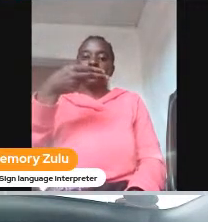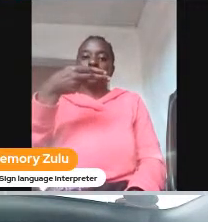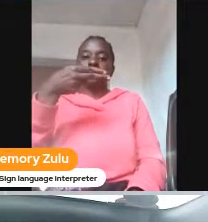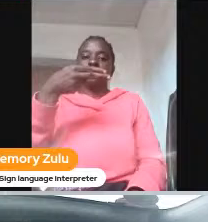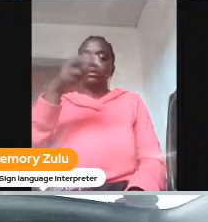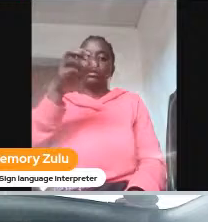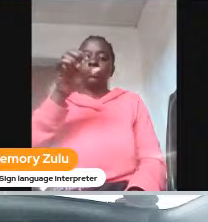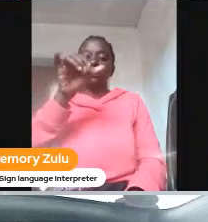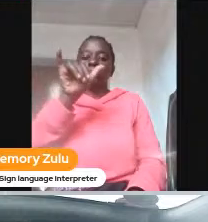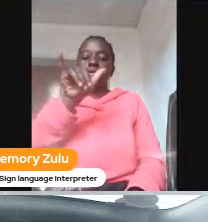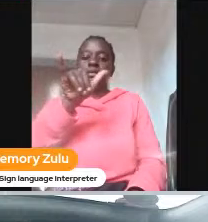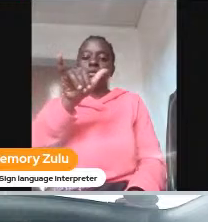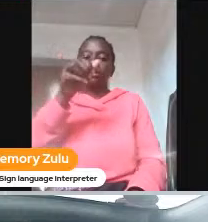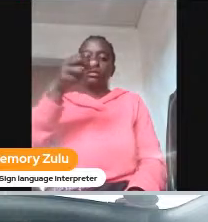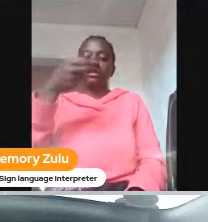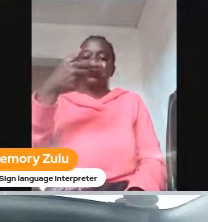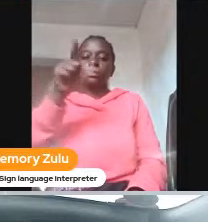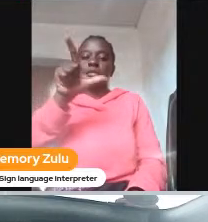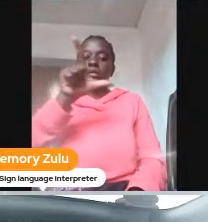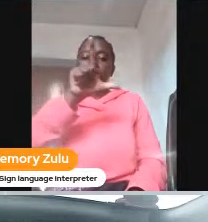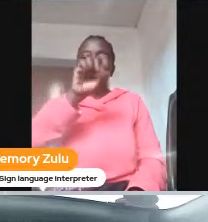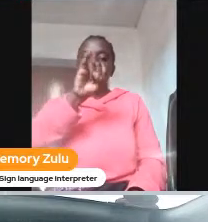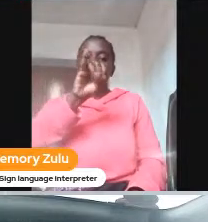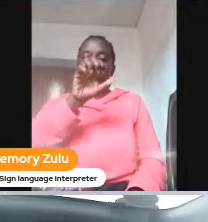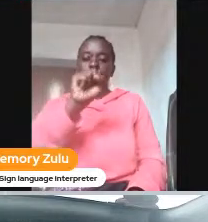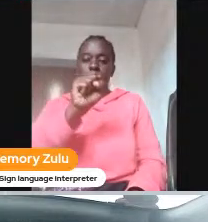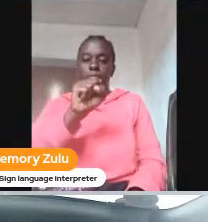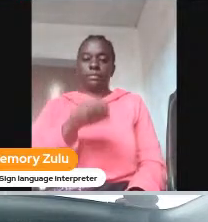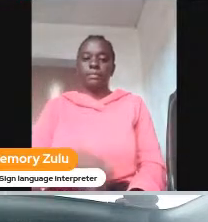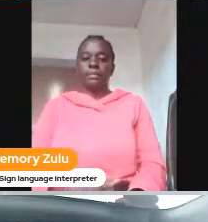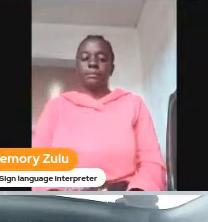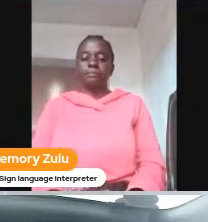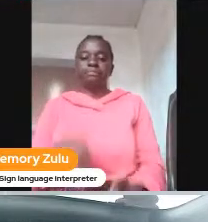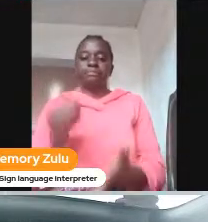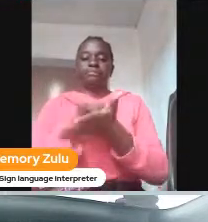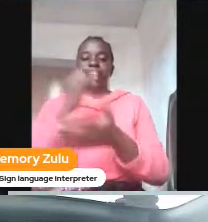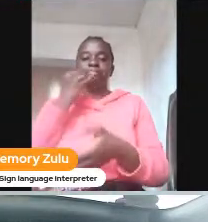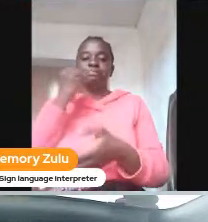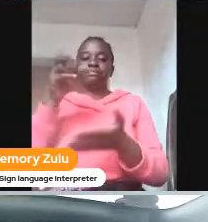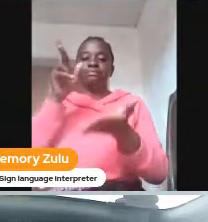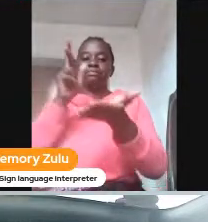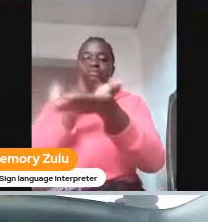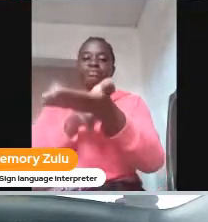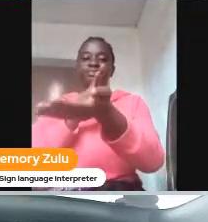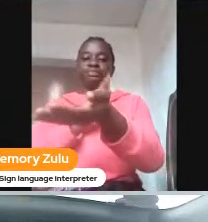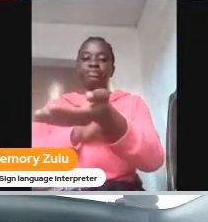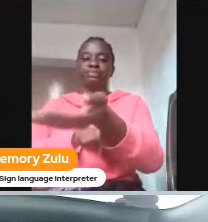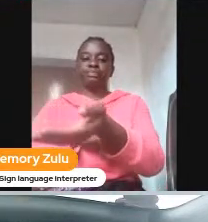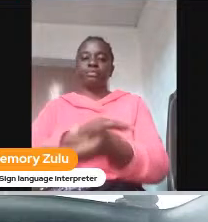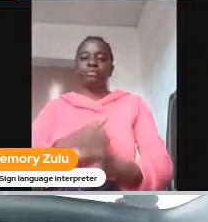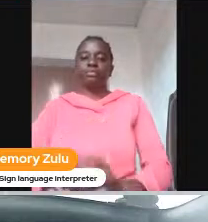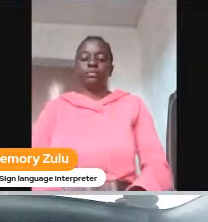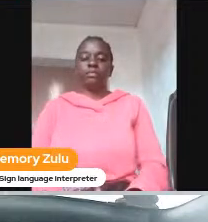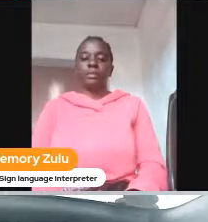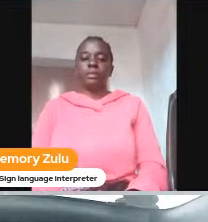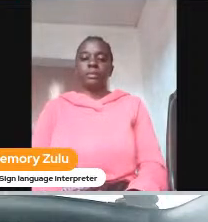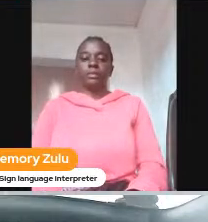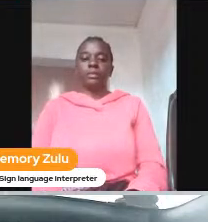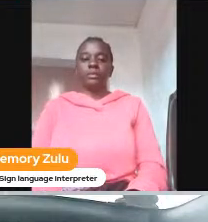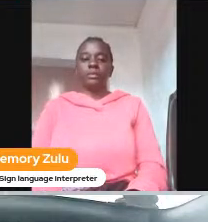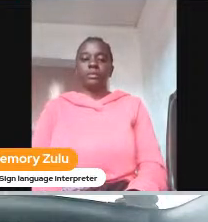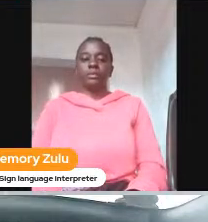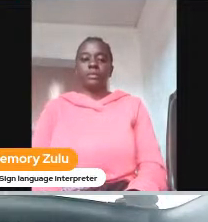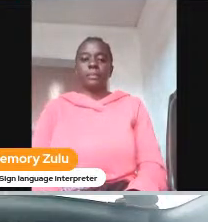guideline according to MOH. Okay, great. So as we wind